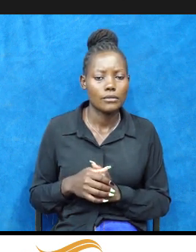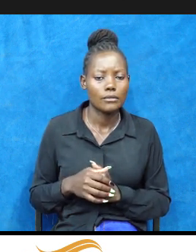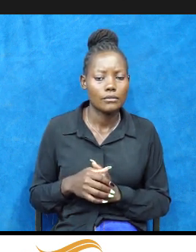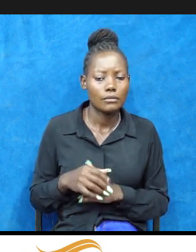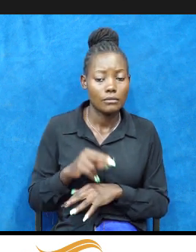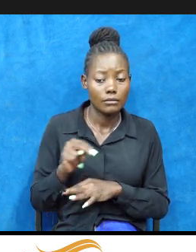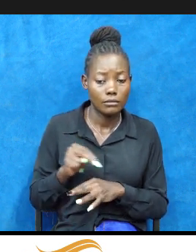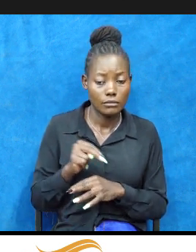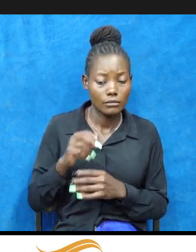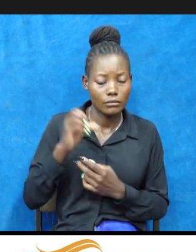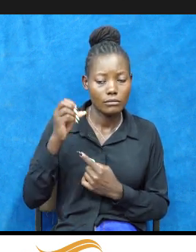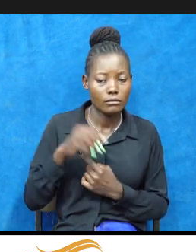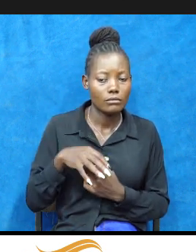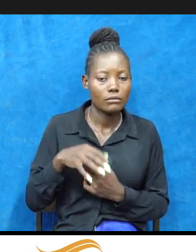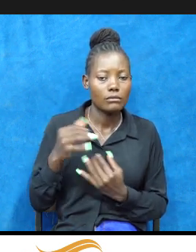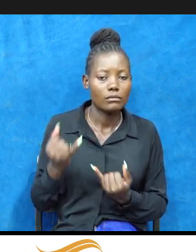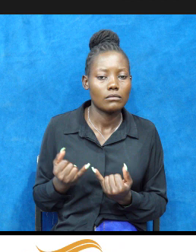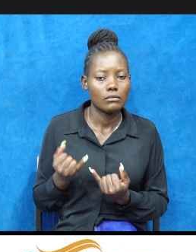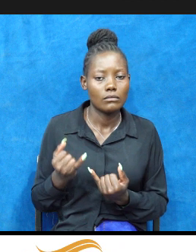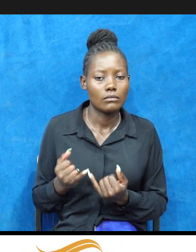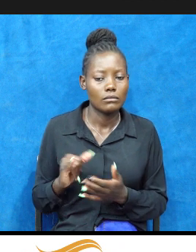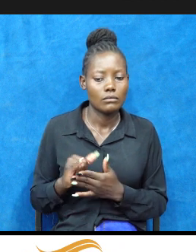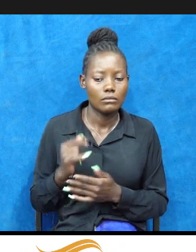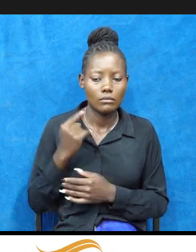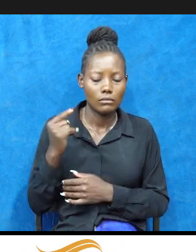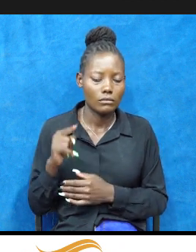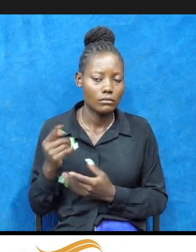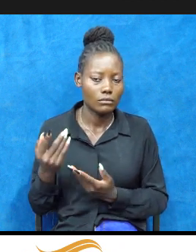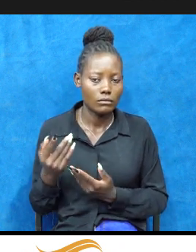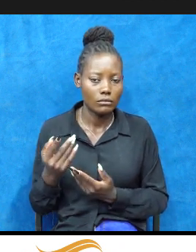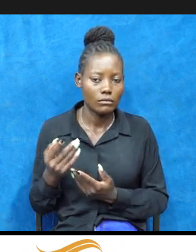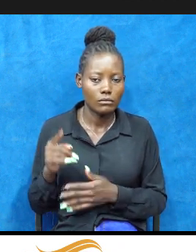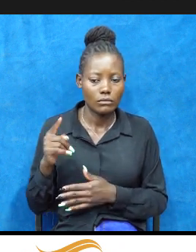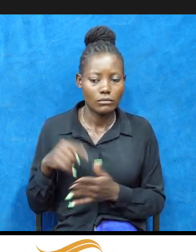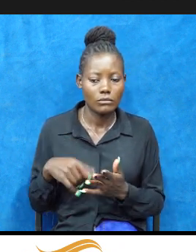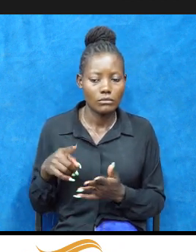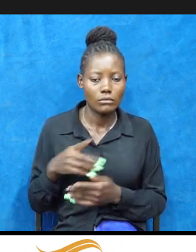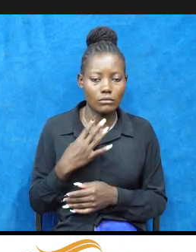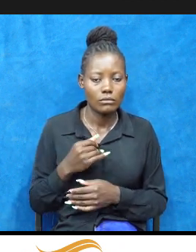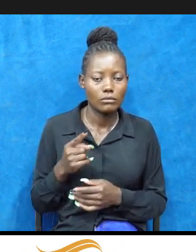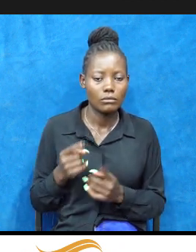he was a national champion in decathlon. So that tells you the kind of athlete it takes to accomplish that.